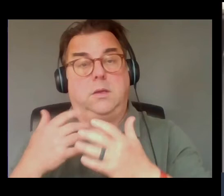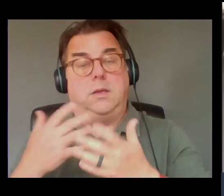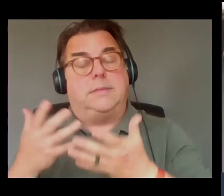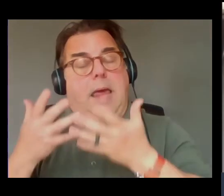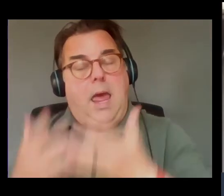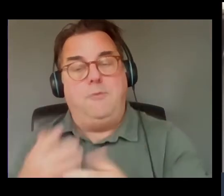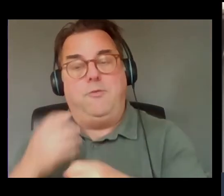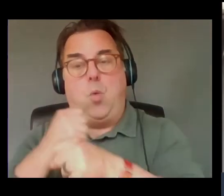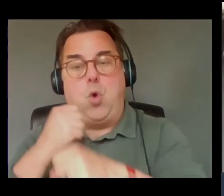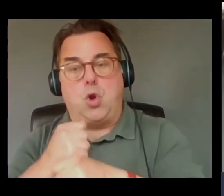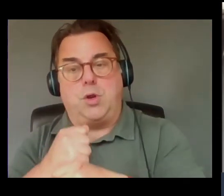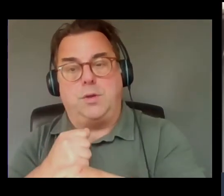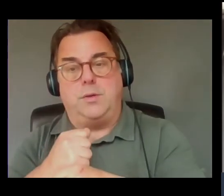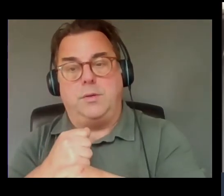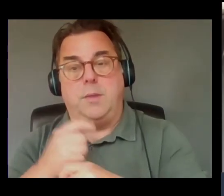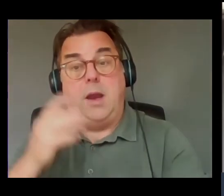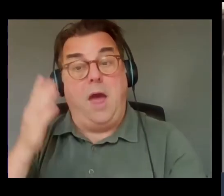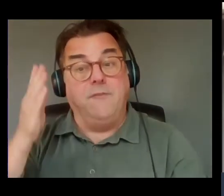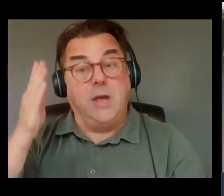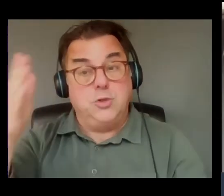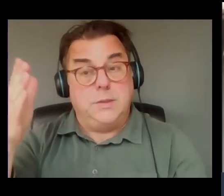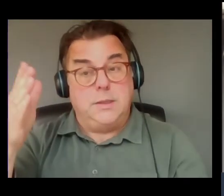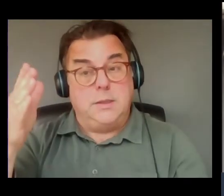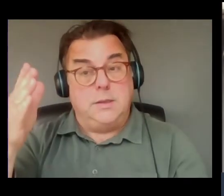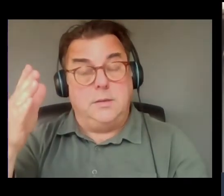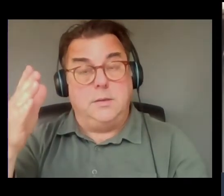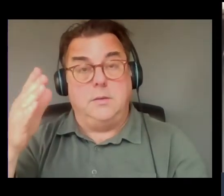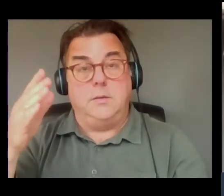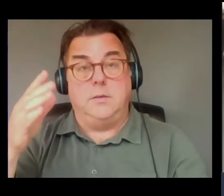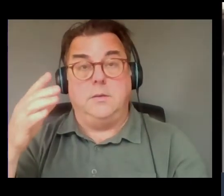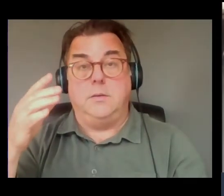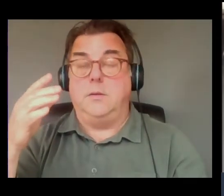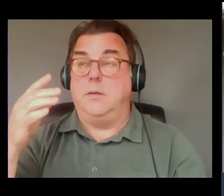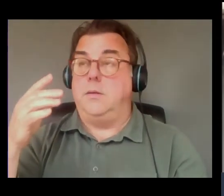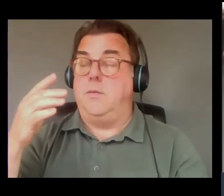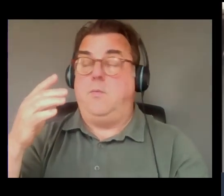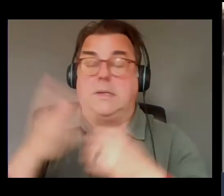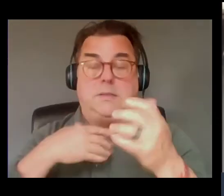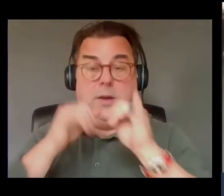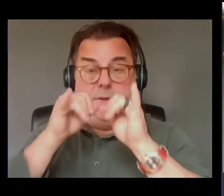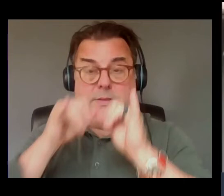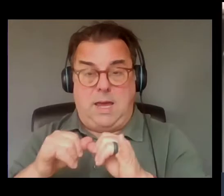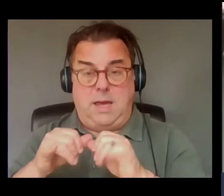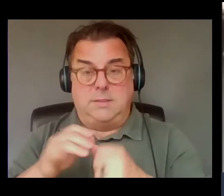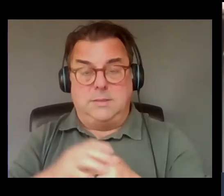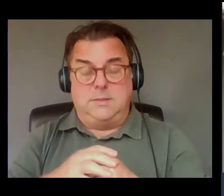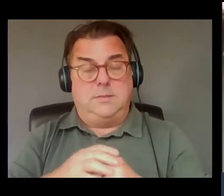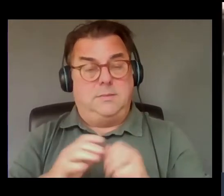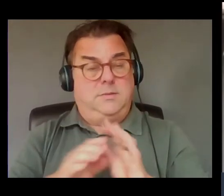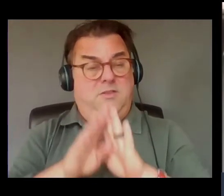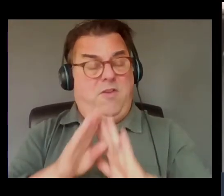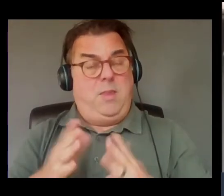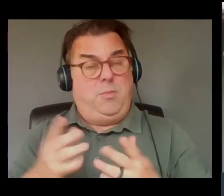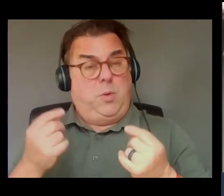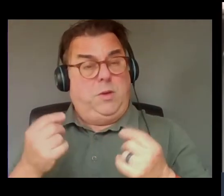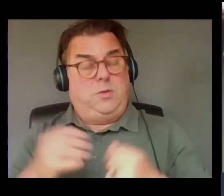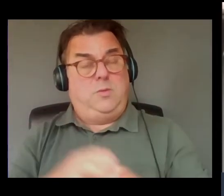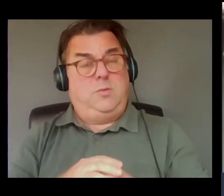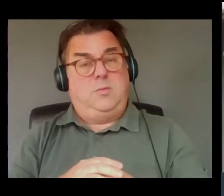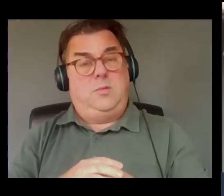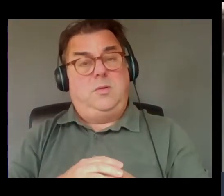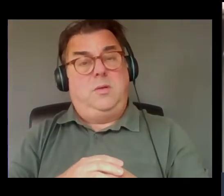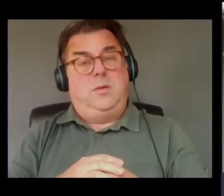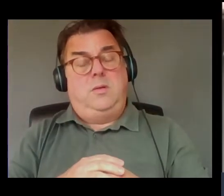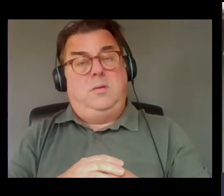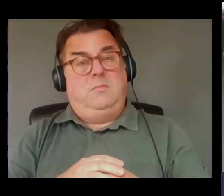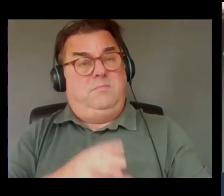we'd like to get to the point where, ideally with Ray and Anyscale, where developers can just, you import a